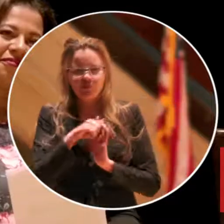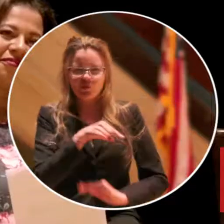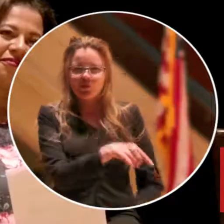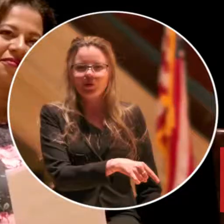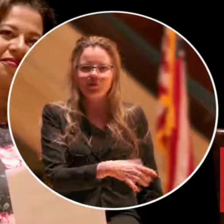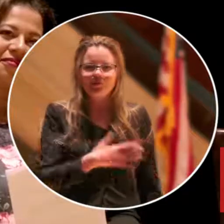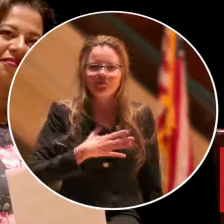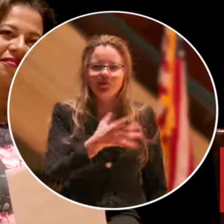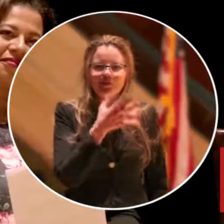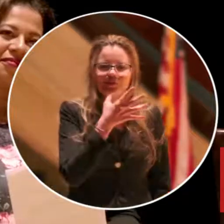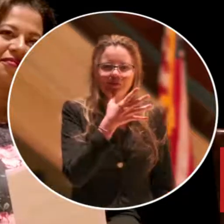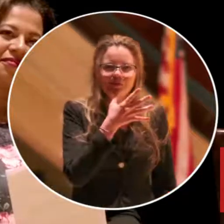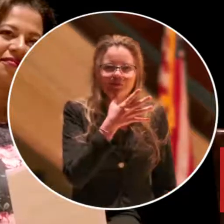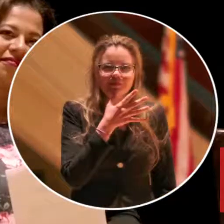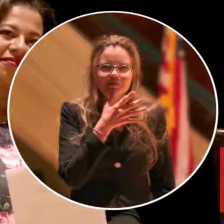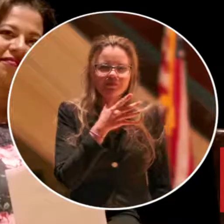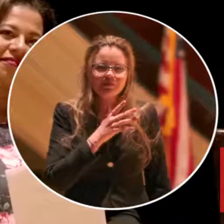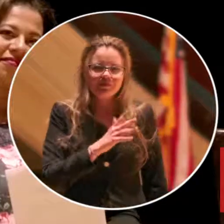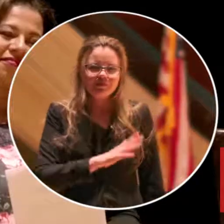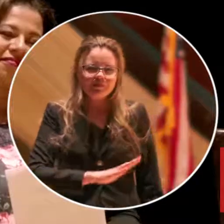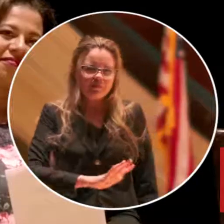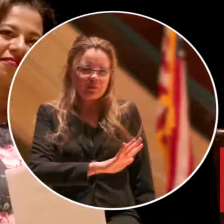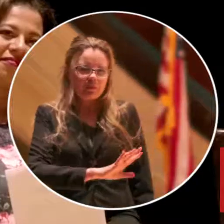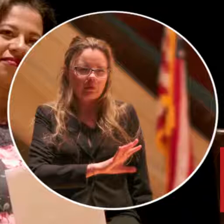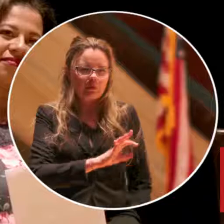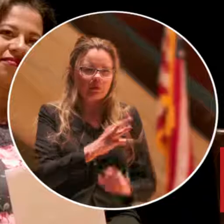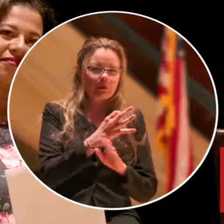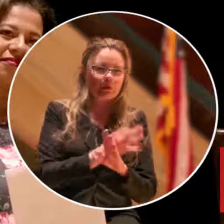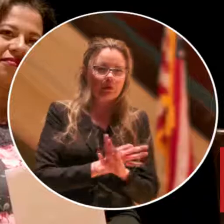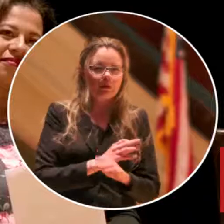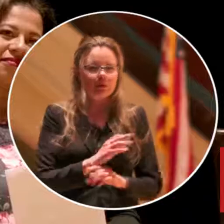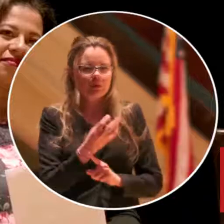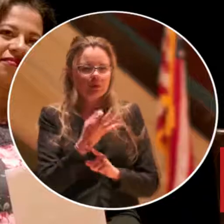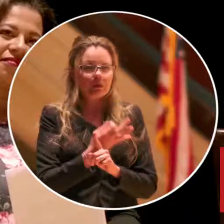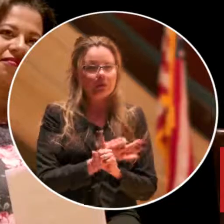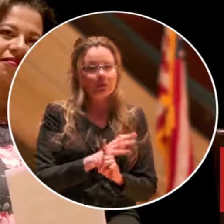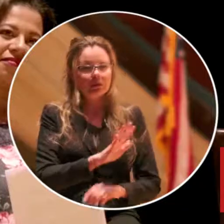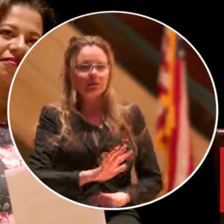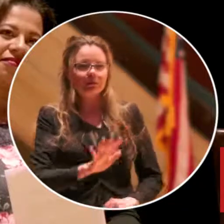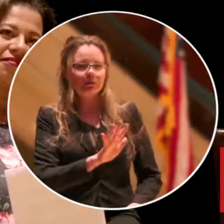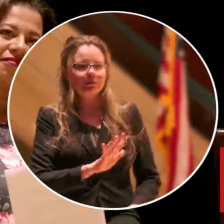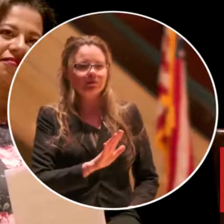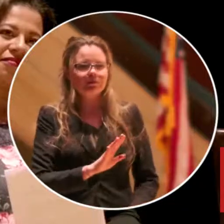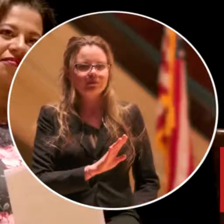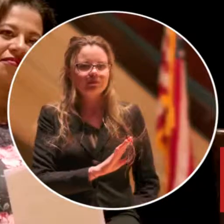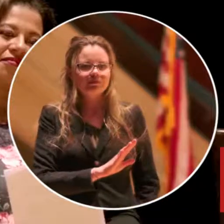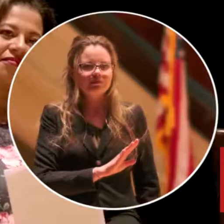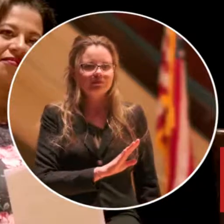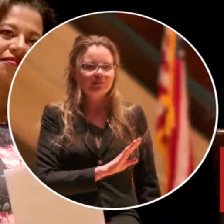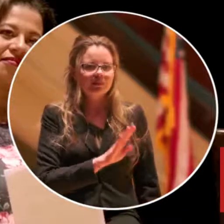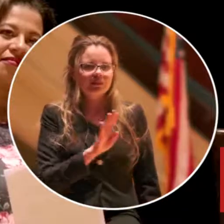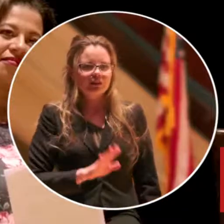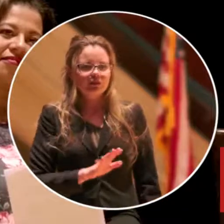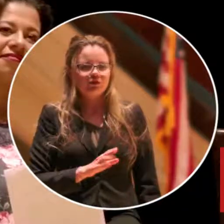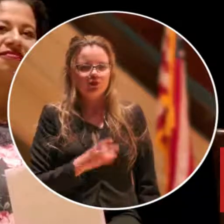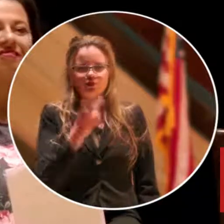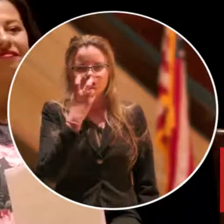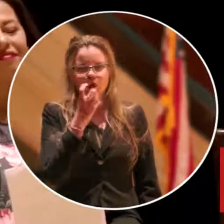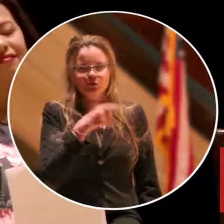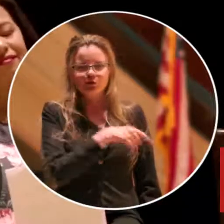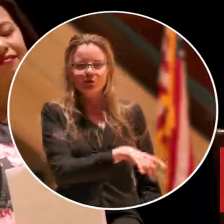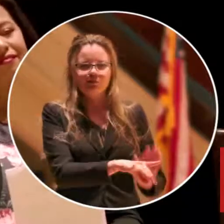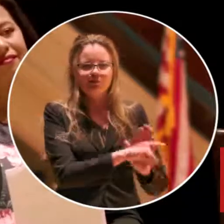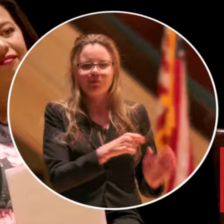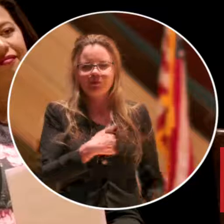54 years, 9-ish months, that I knew her, did I ever feel she wouldn't have picked me too, with